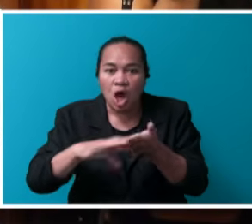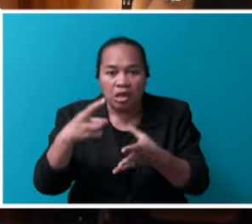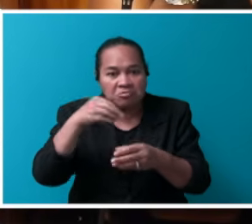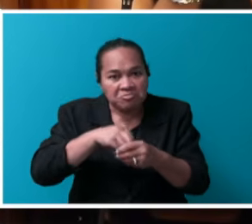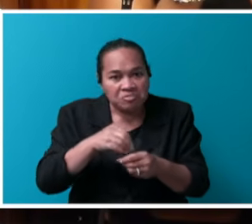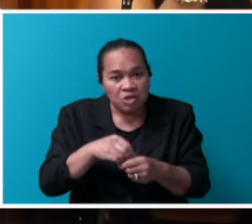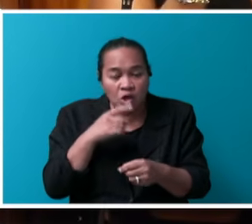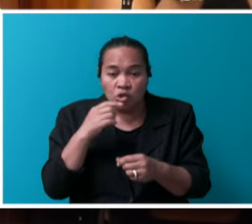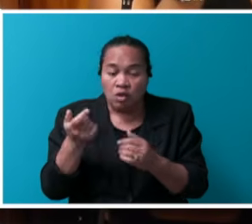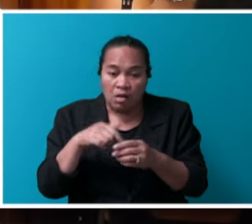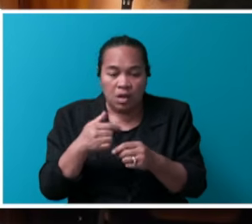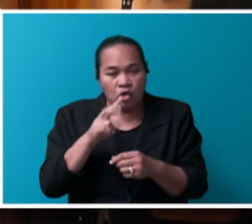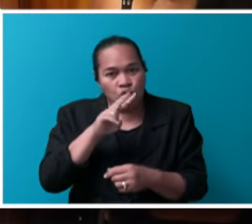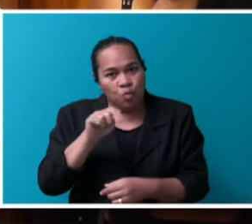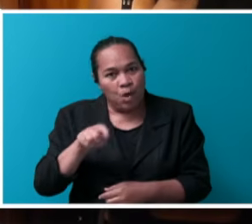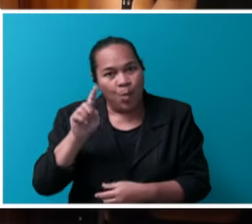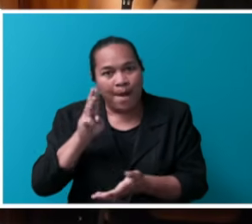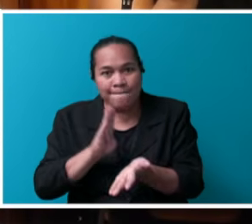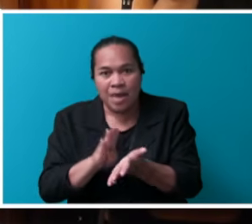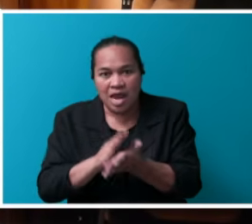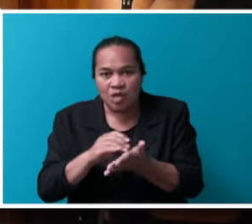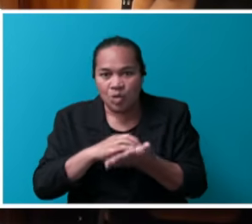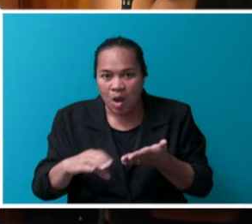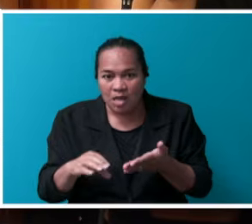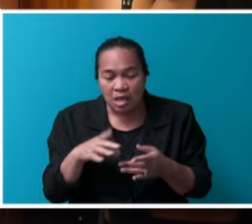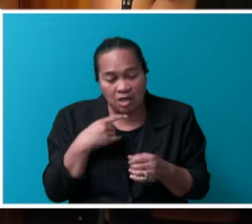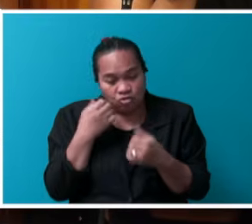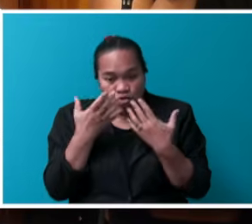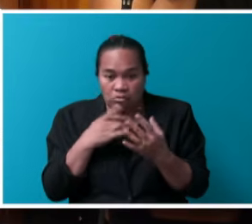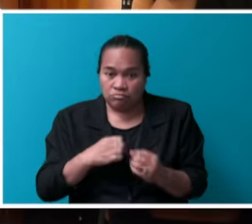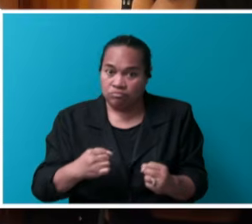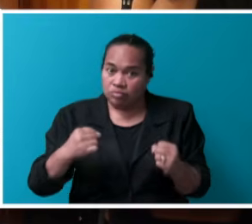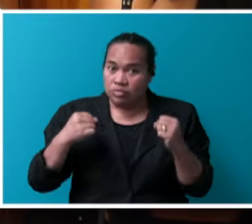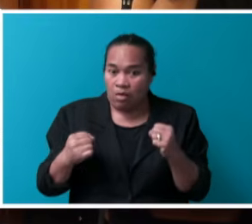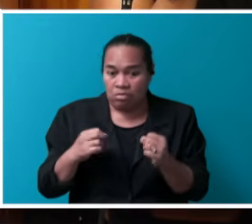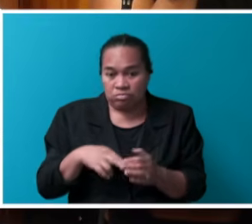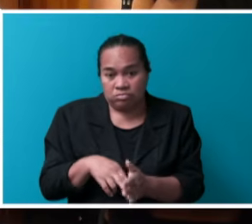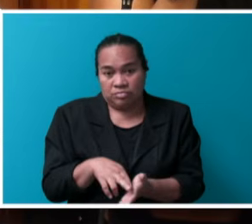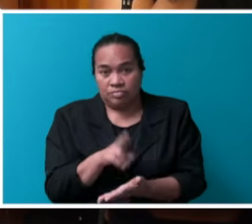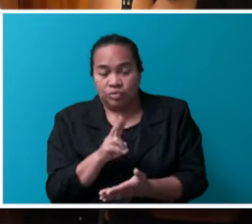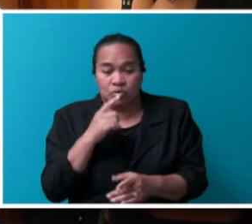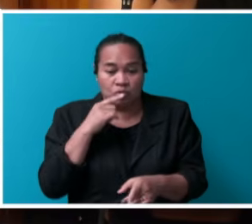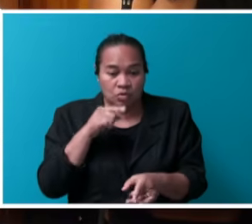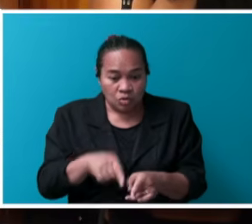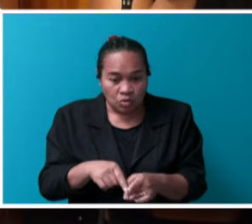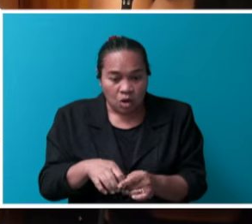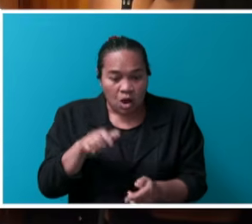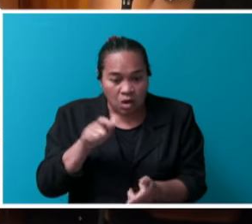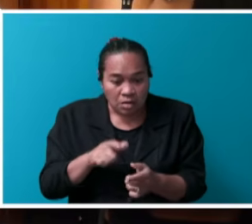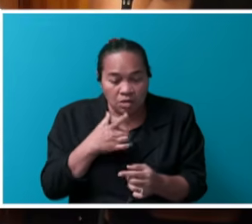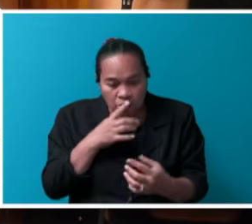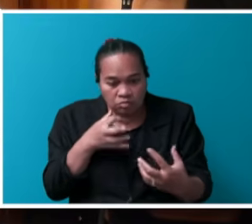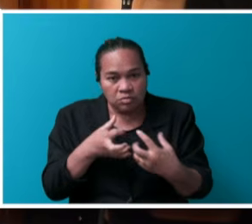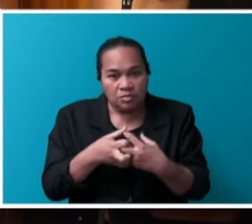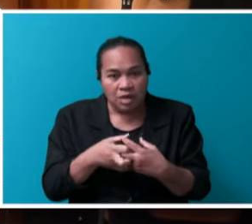high at $2.1 billion. This reflects a resilient financial position which is supporting a low interest rate environment conducive for private